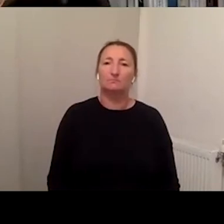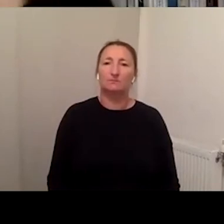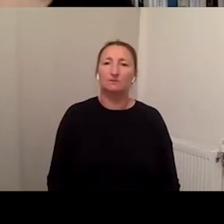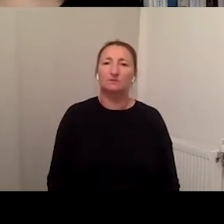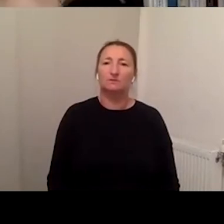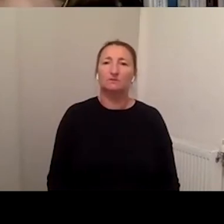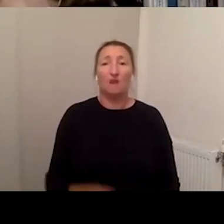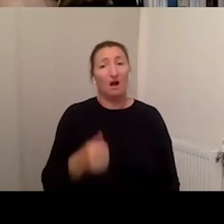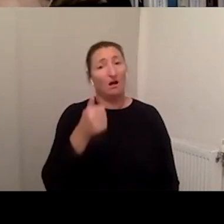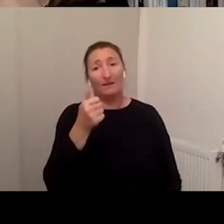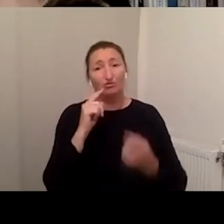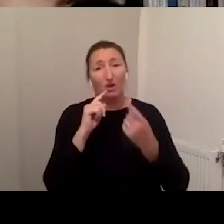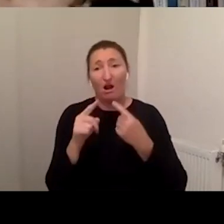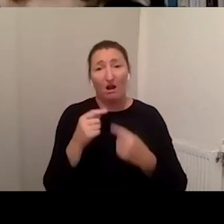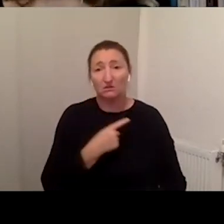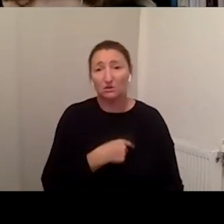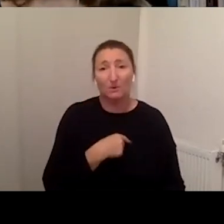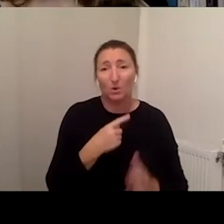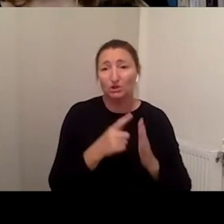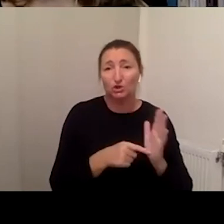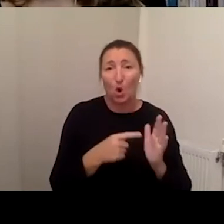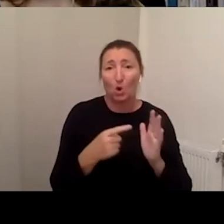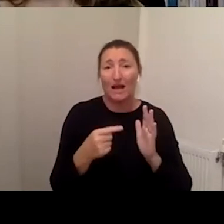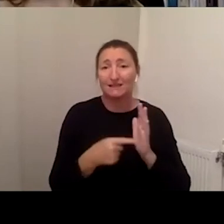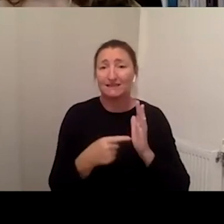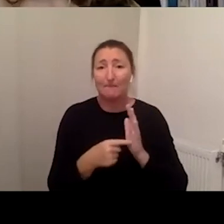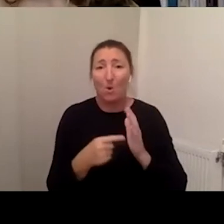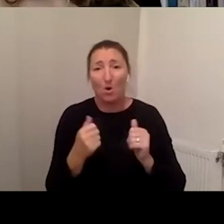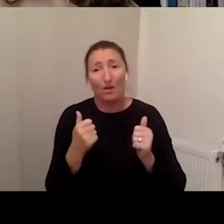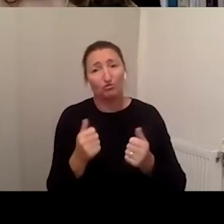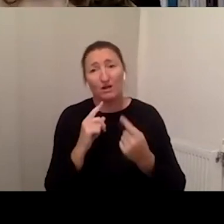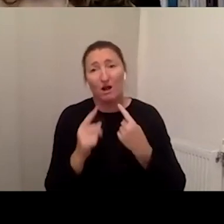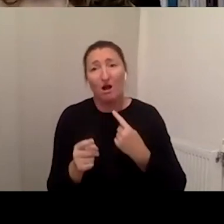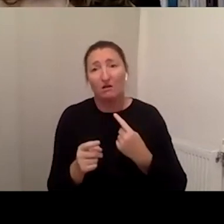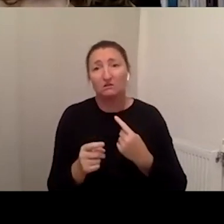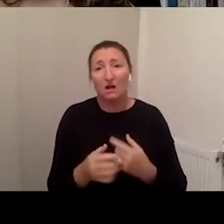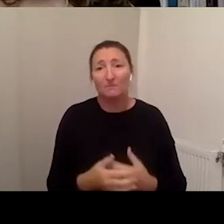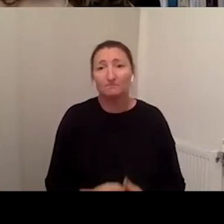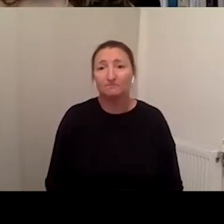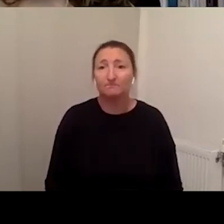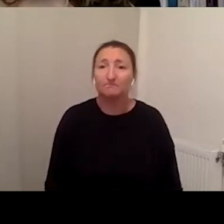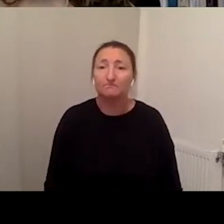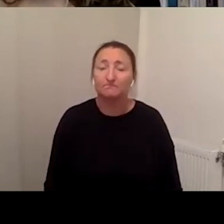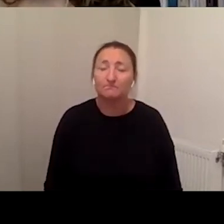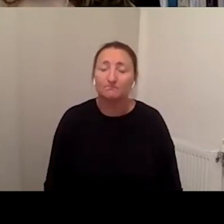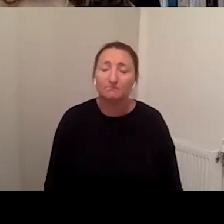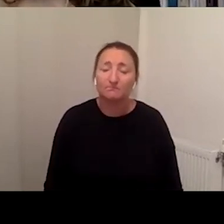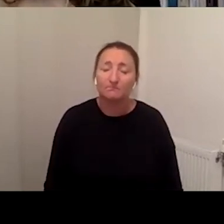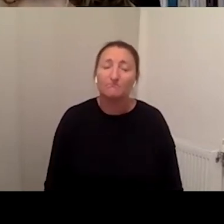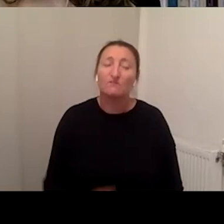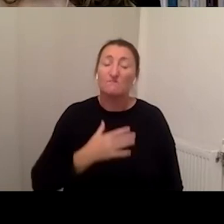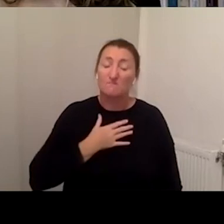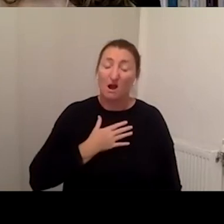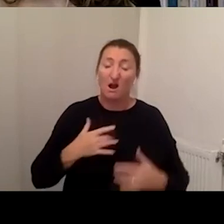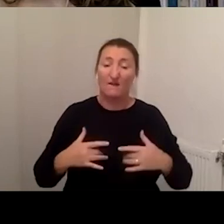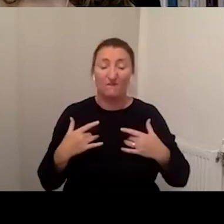given great answers about what COP should be against and what it should be for. But just to back that up, I would say